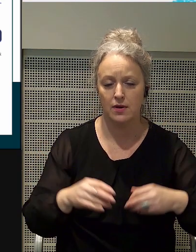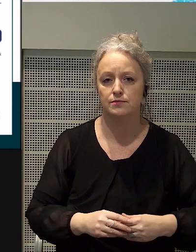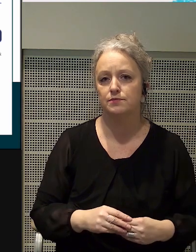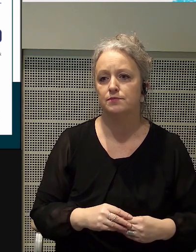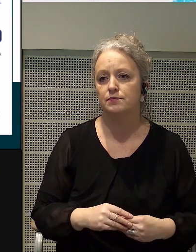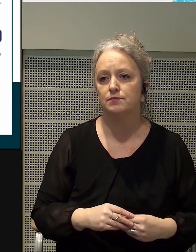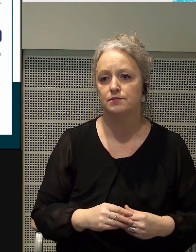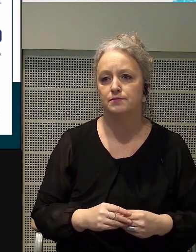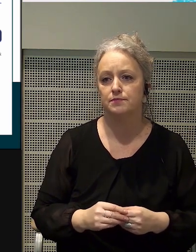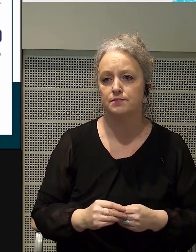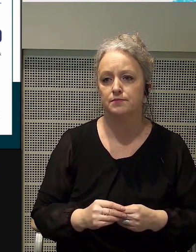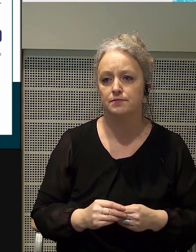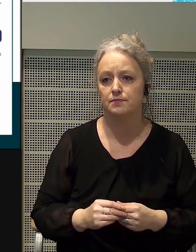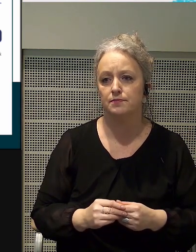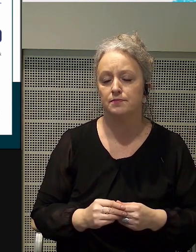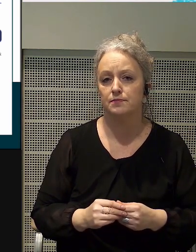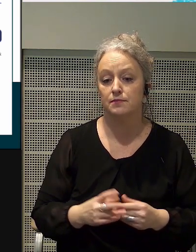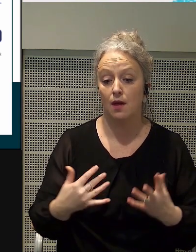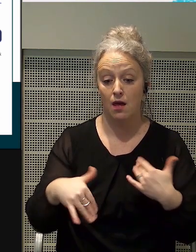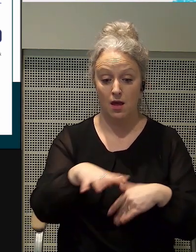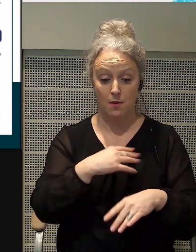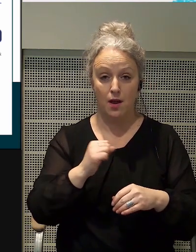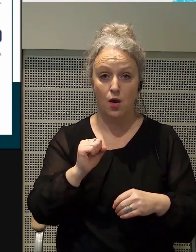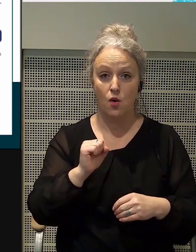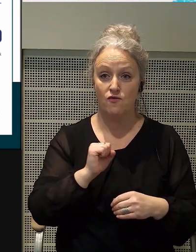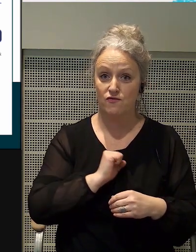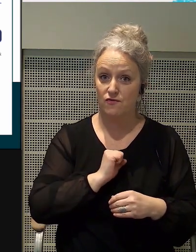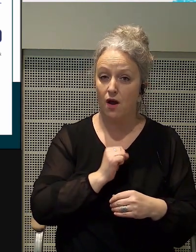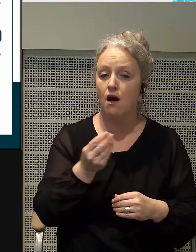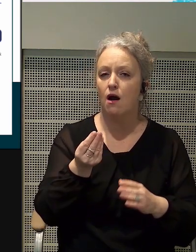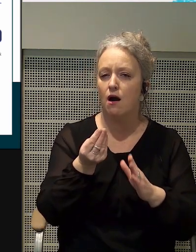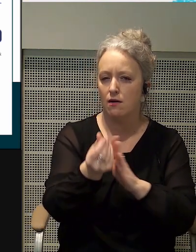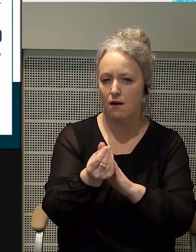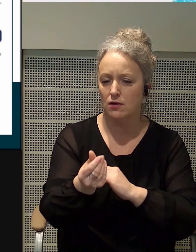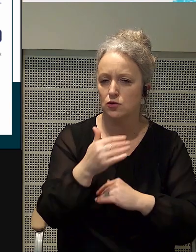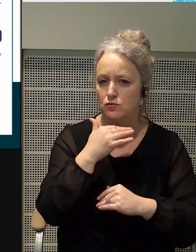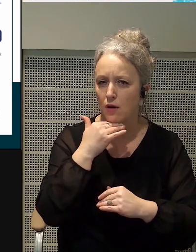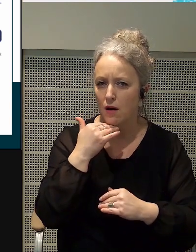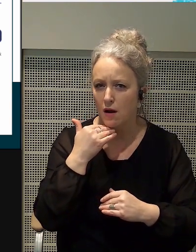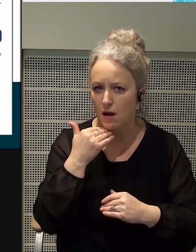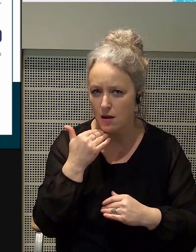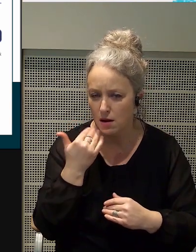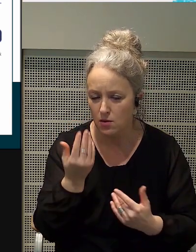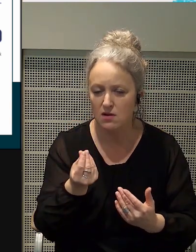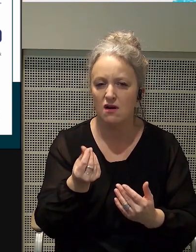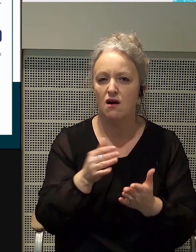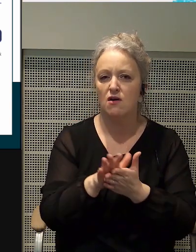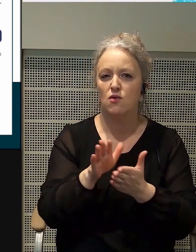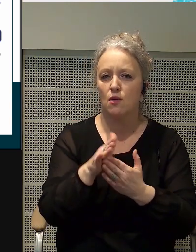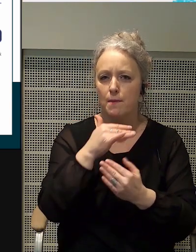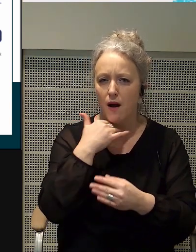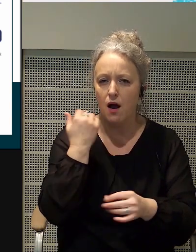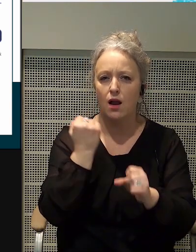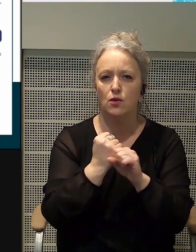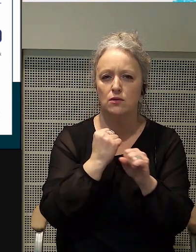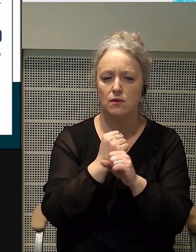a lot of funding, it's a lot of time, a lot of work, and you have to maintain the questionnaire. And the sad thing